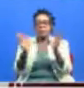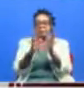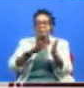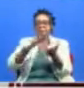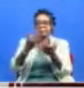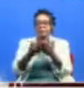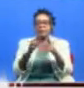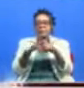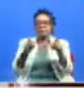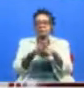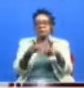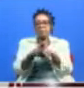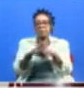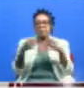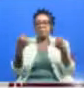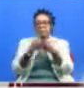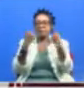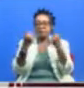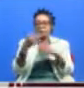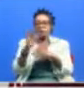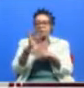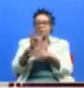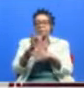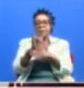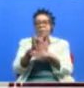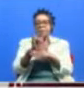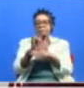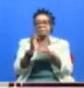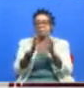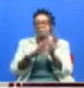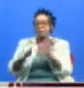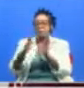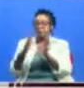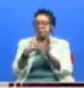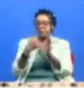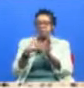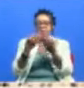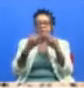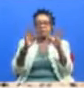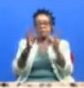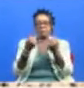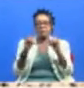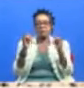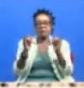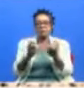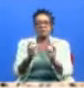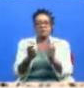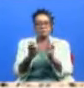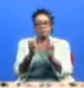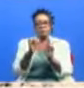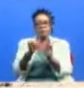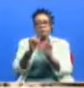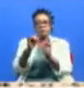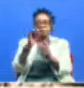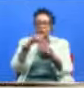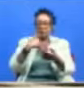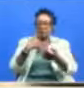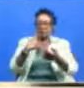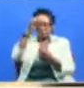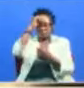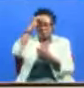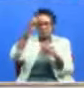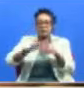in pursuit of an insidious plot to kill free and independent media. It is a fact that the government